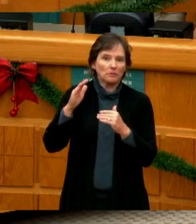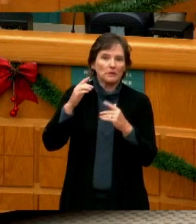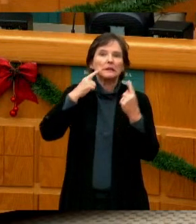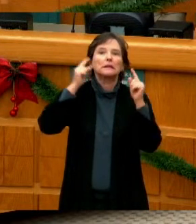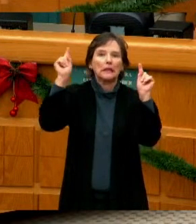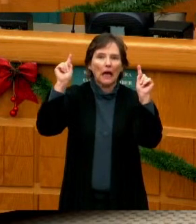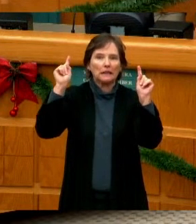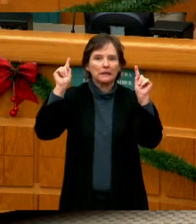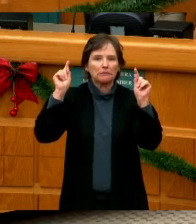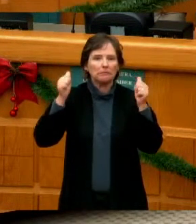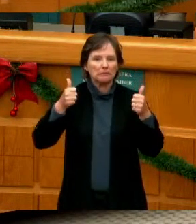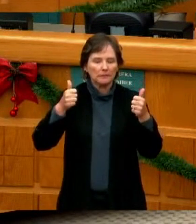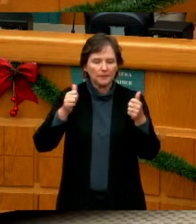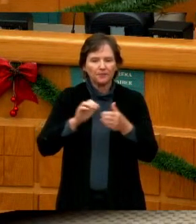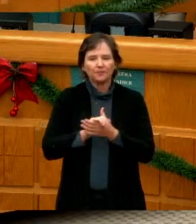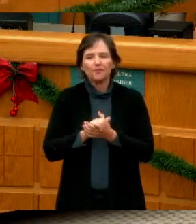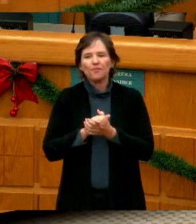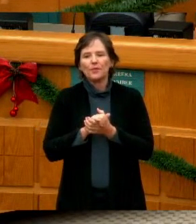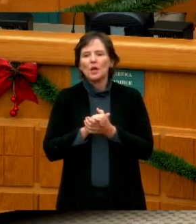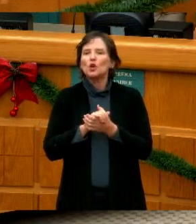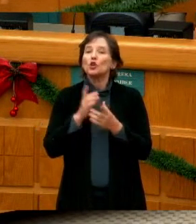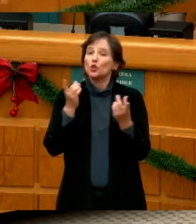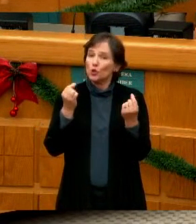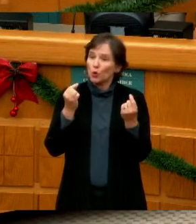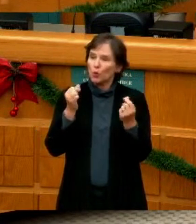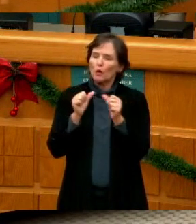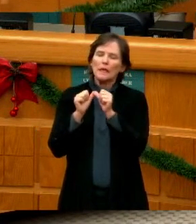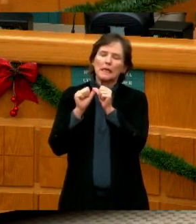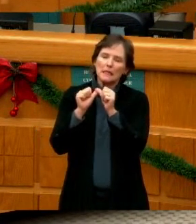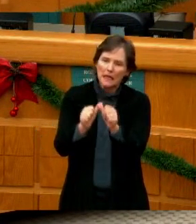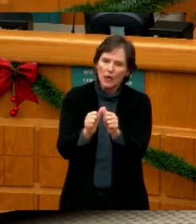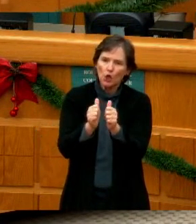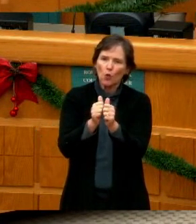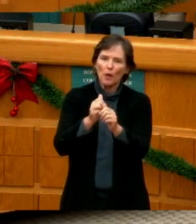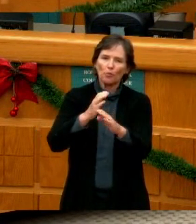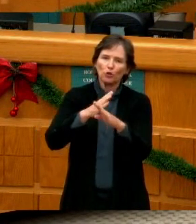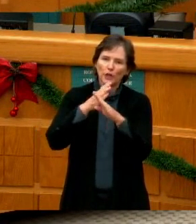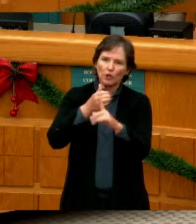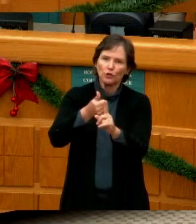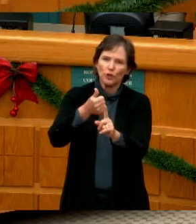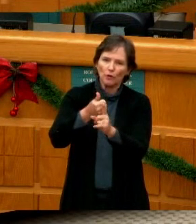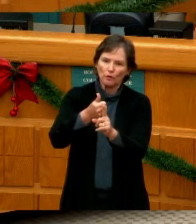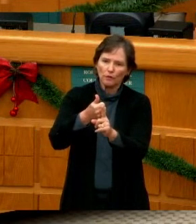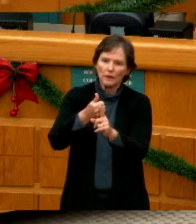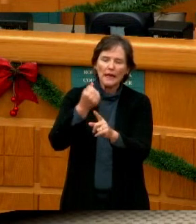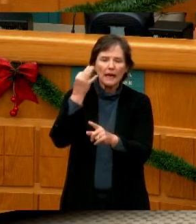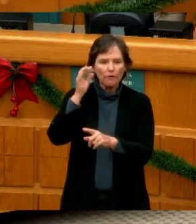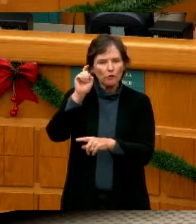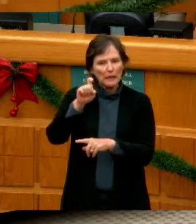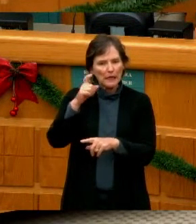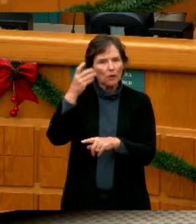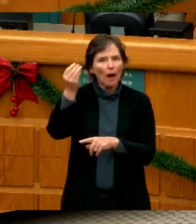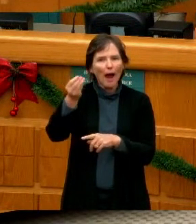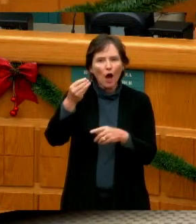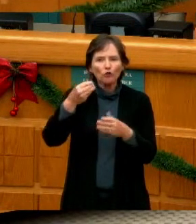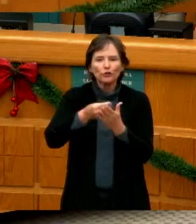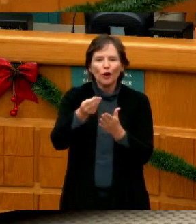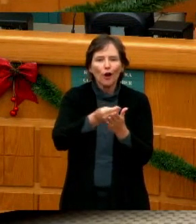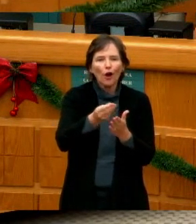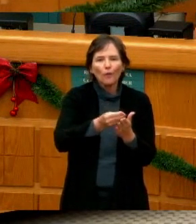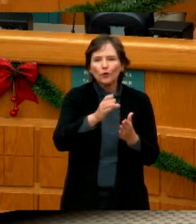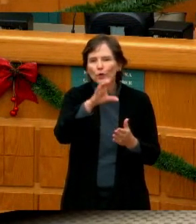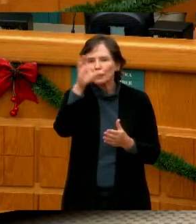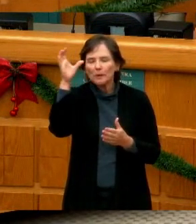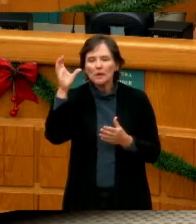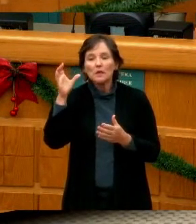for Christmas, take all the precautionary measures that you can. Try to go at off-peak times if